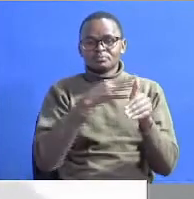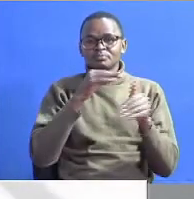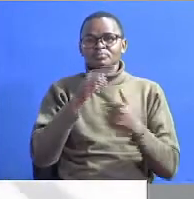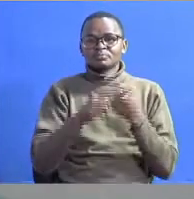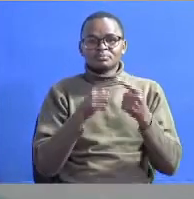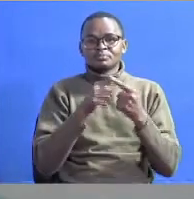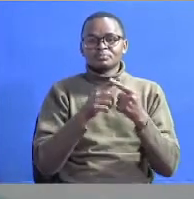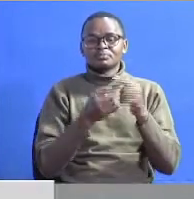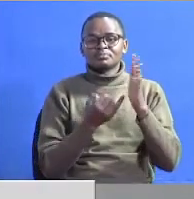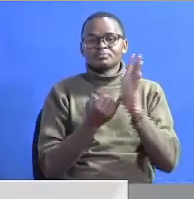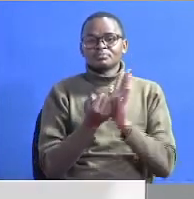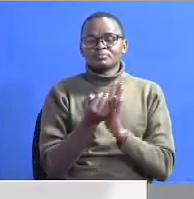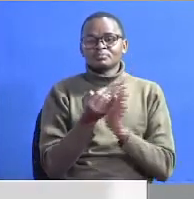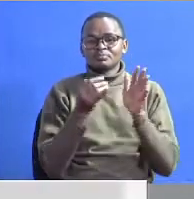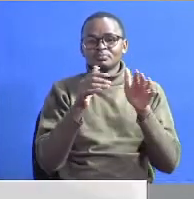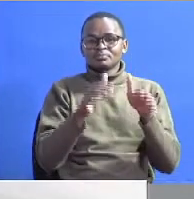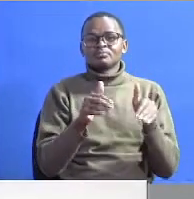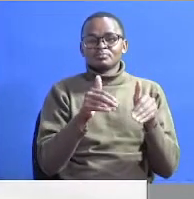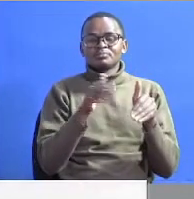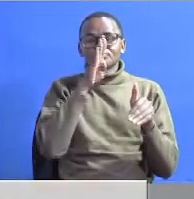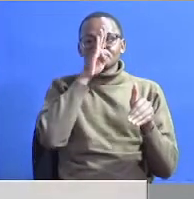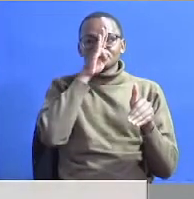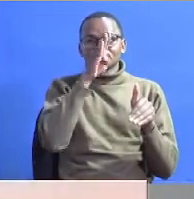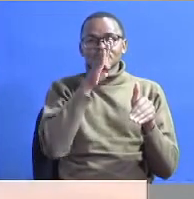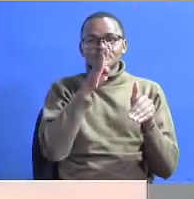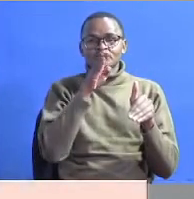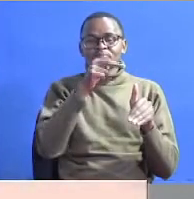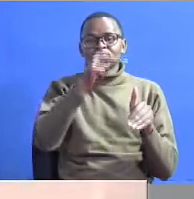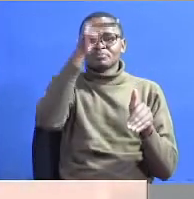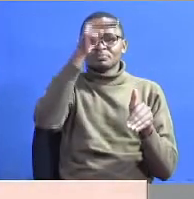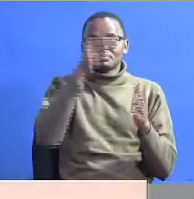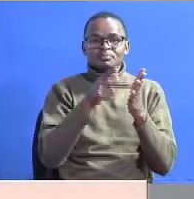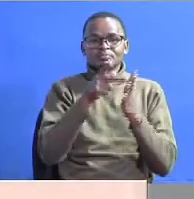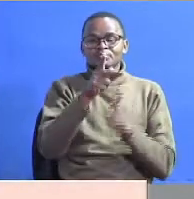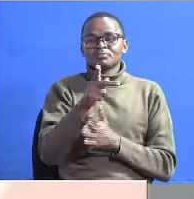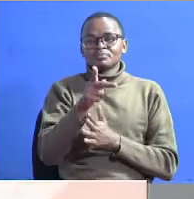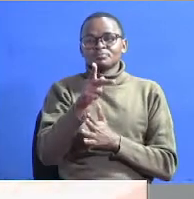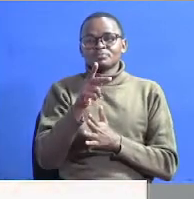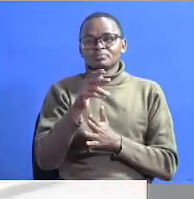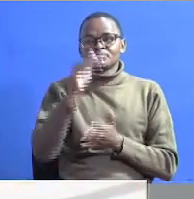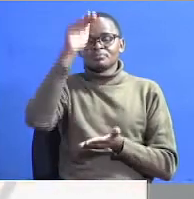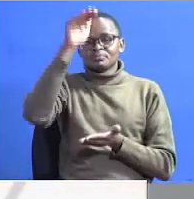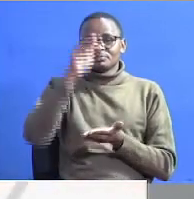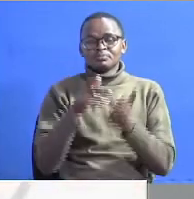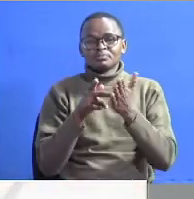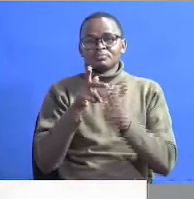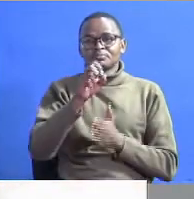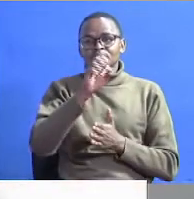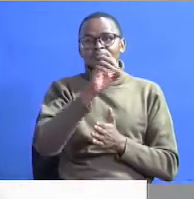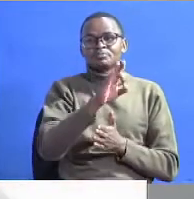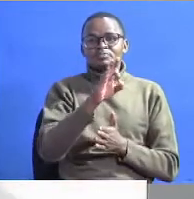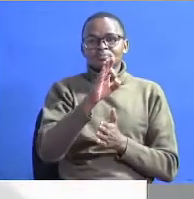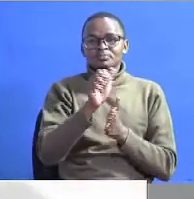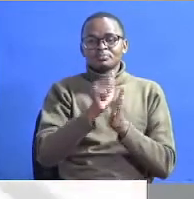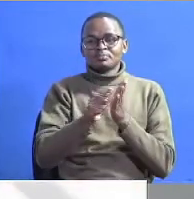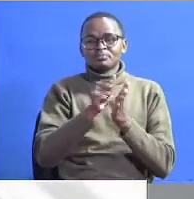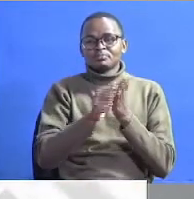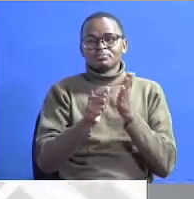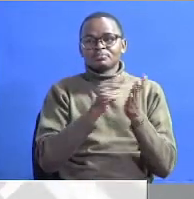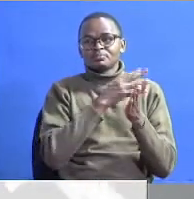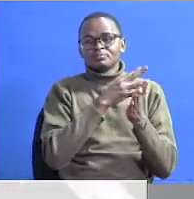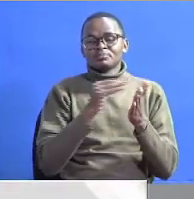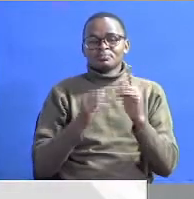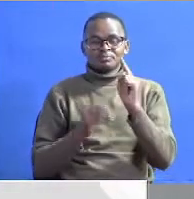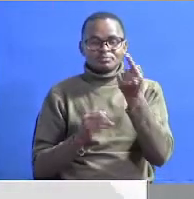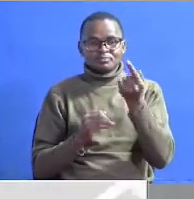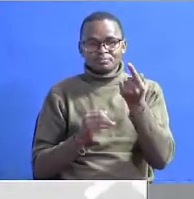you boost the agriculture, there'll be high production. Right. High production will lower the prices of maize. That is the